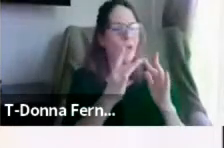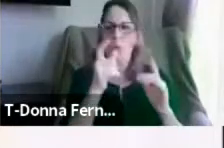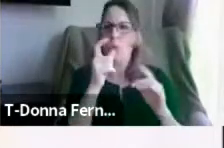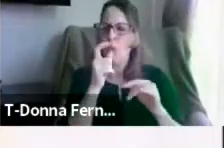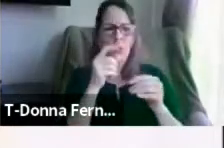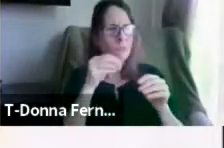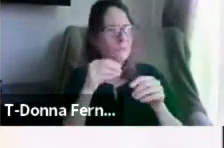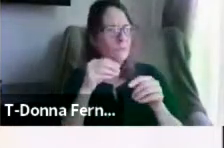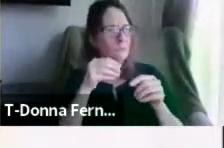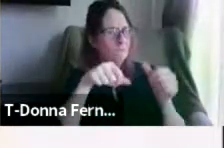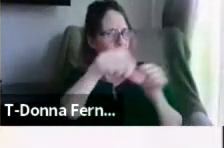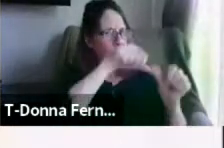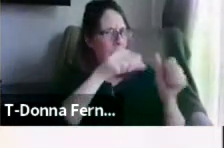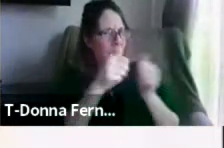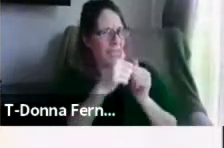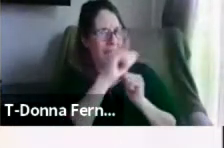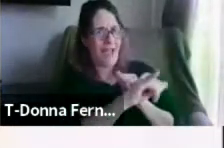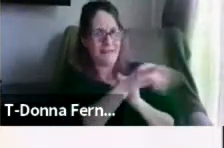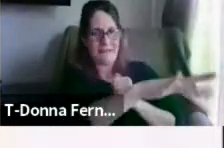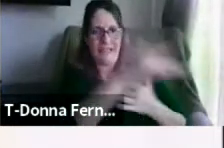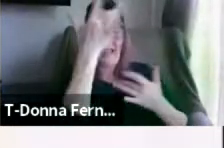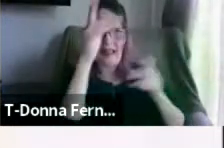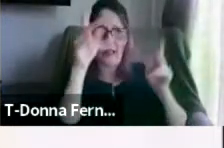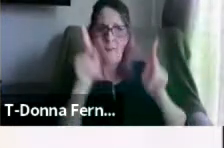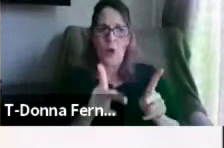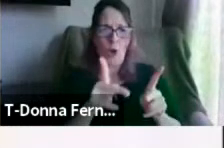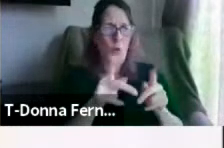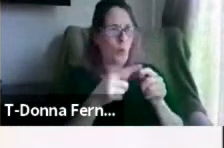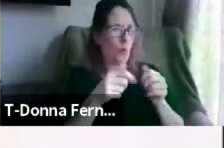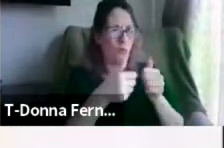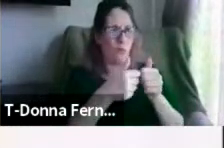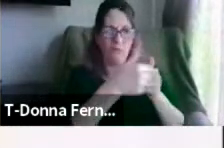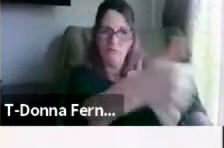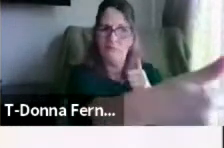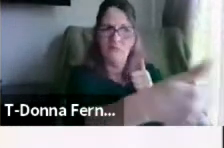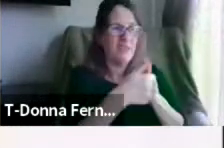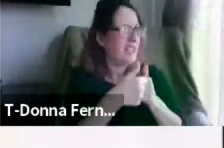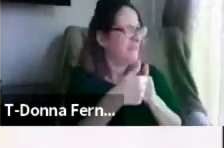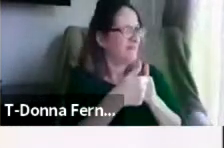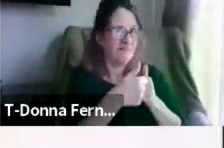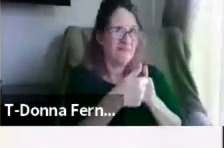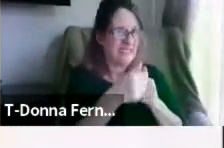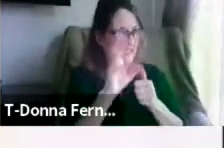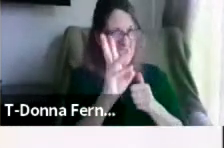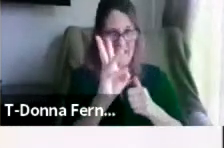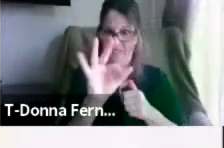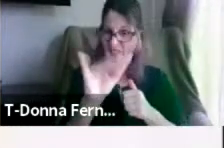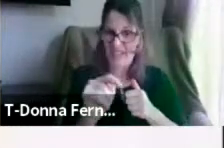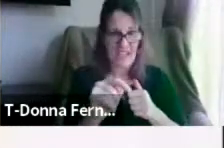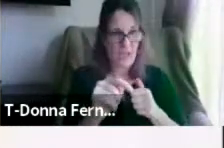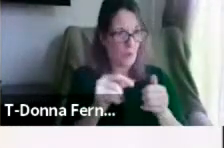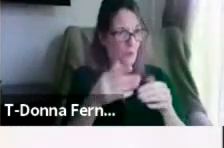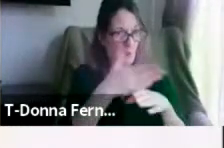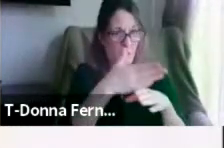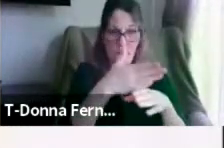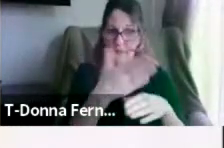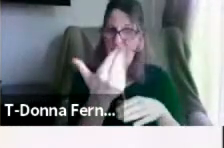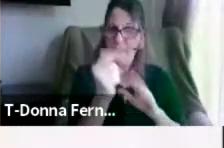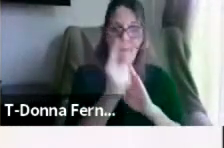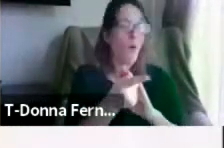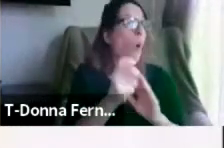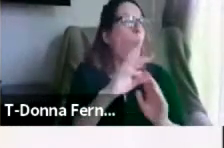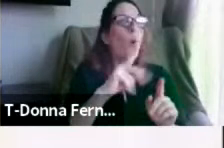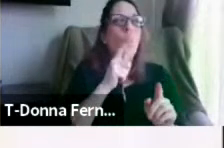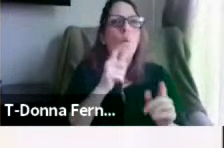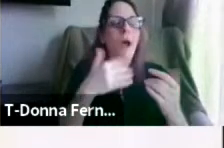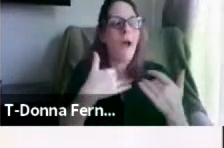person for within 6 feet for a minimum of 15 minutes, or somebody who has been in close